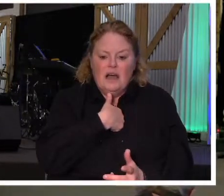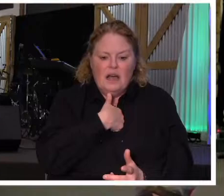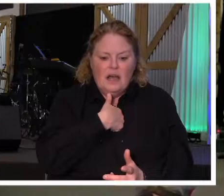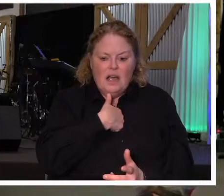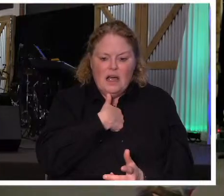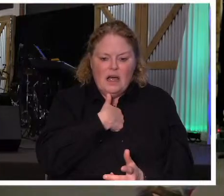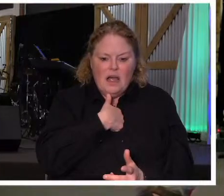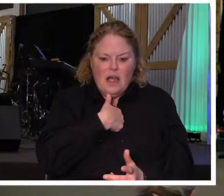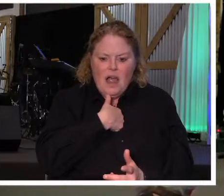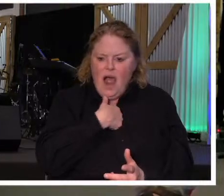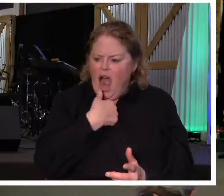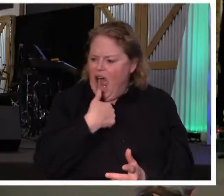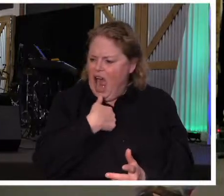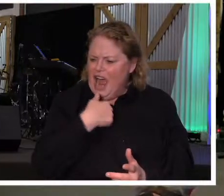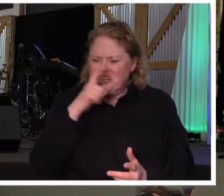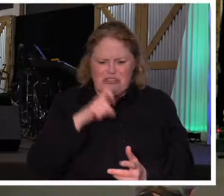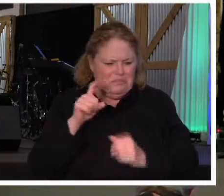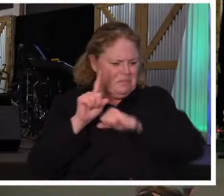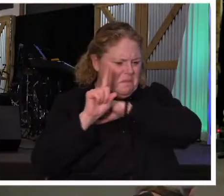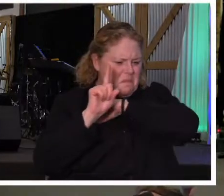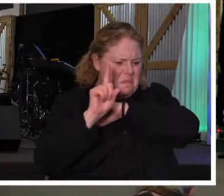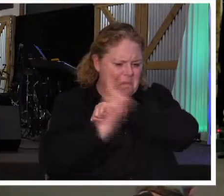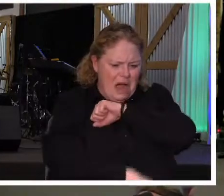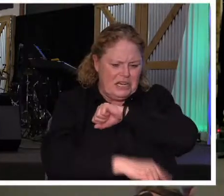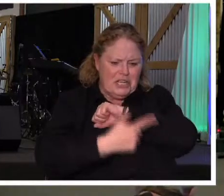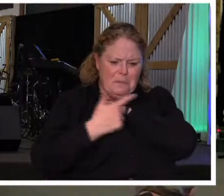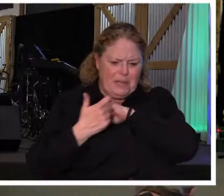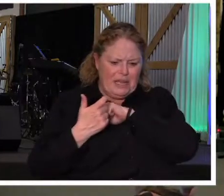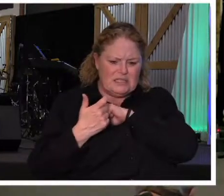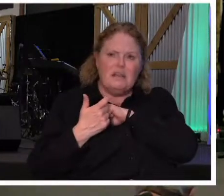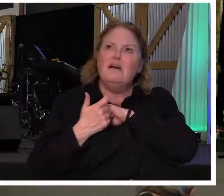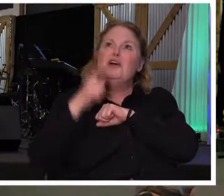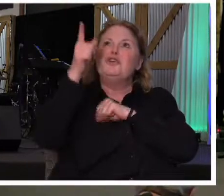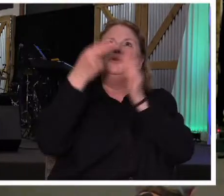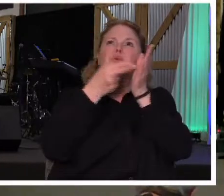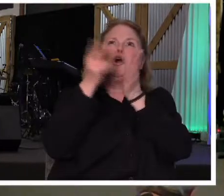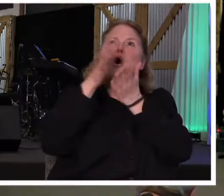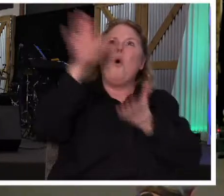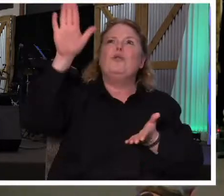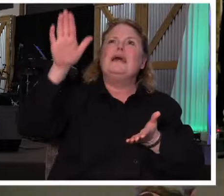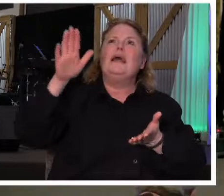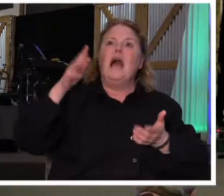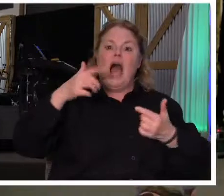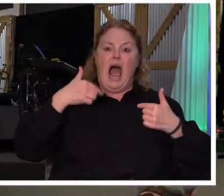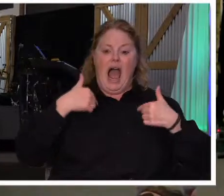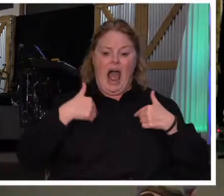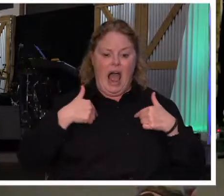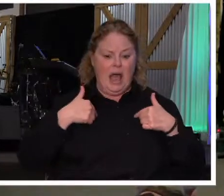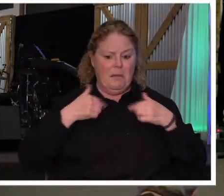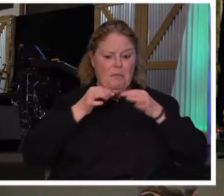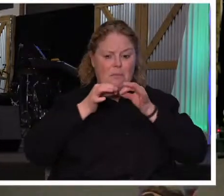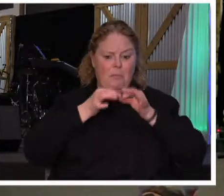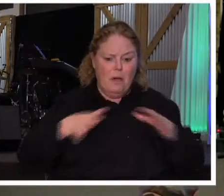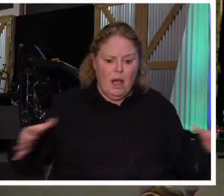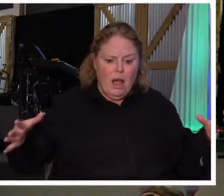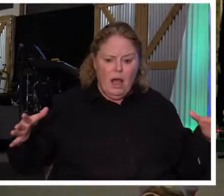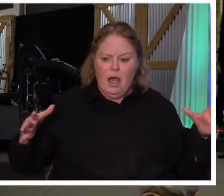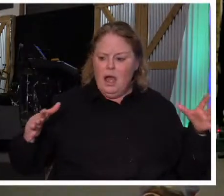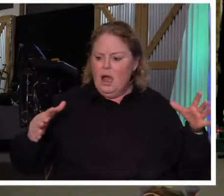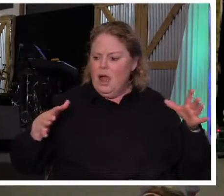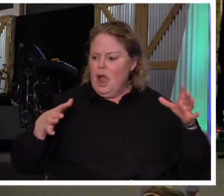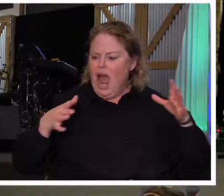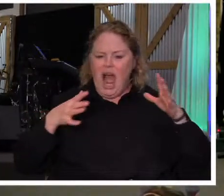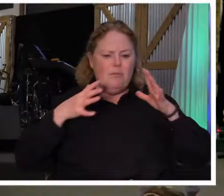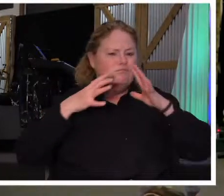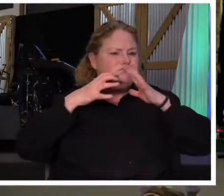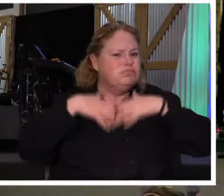command a curse upon myself because in comparison to the holiness of God, I am ruined. I'm undone. I am dismantled,